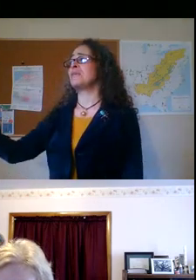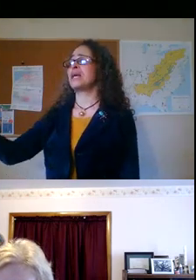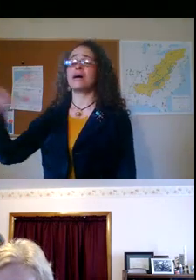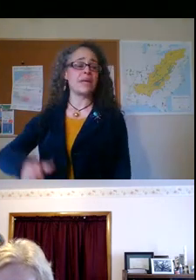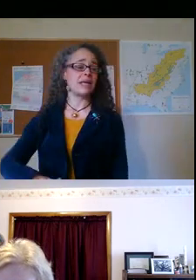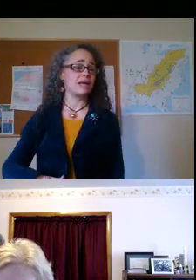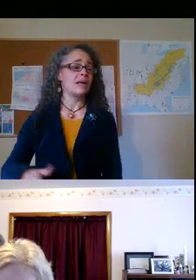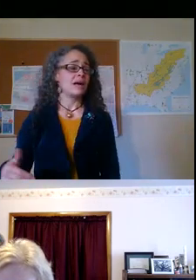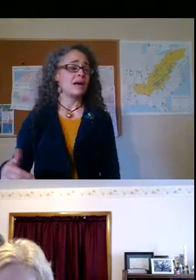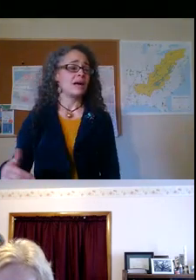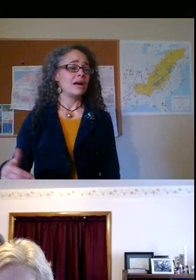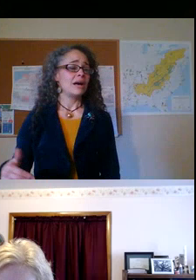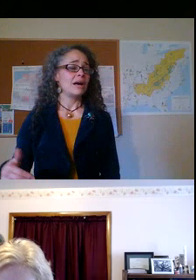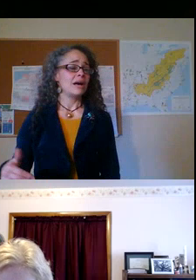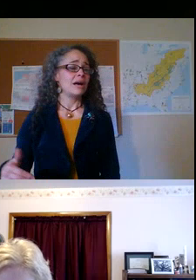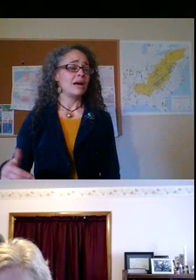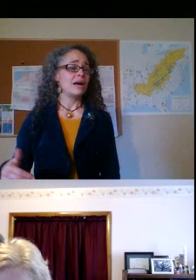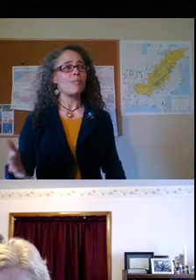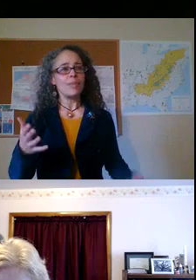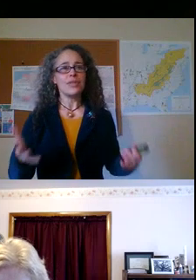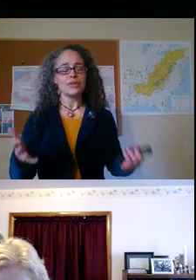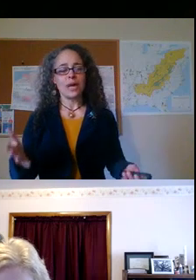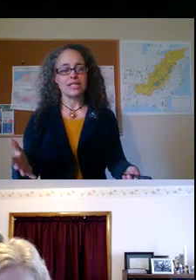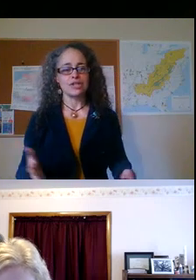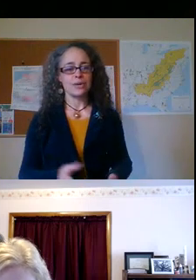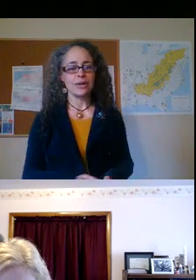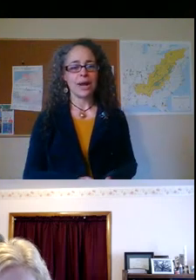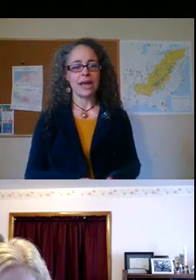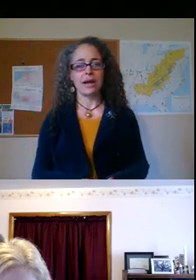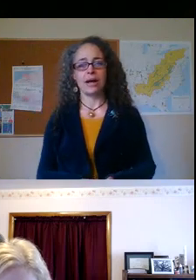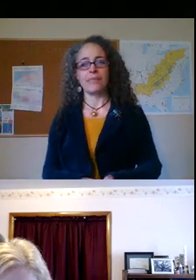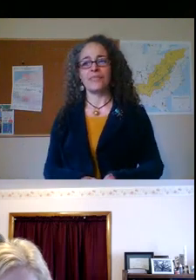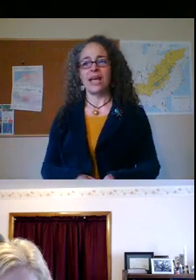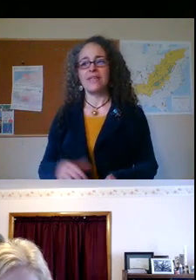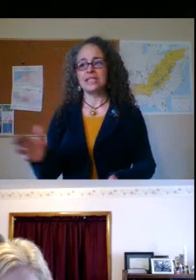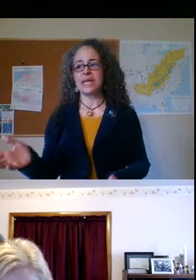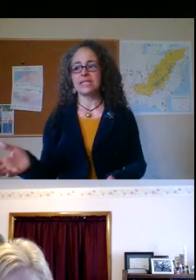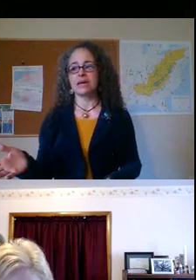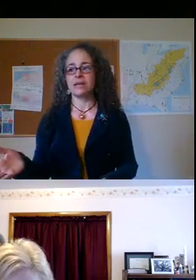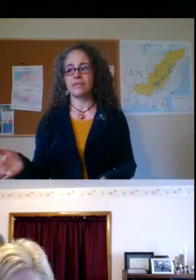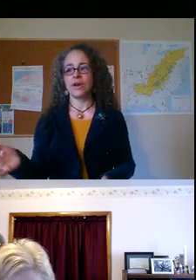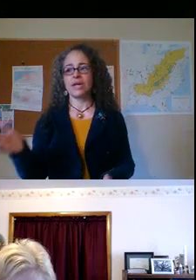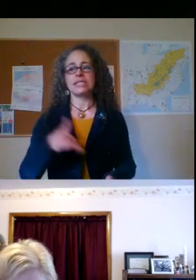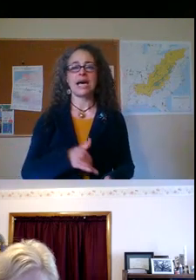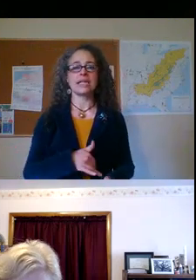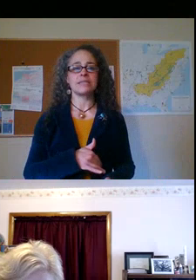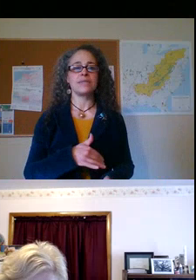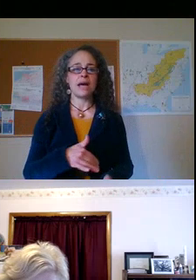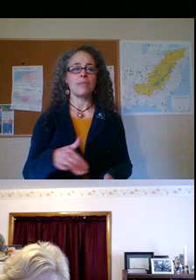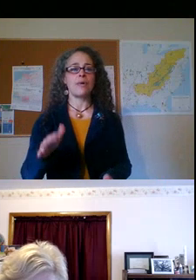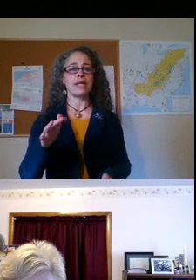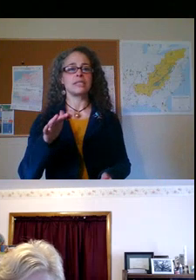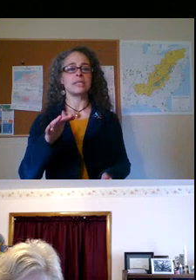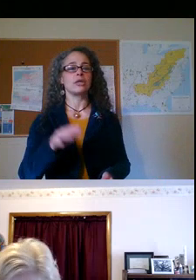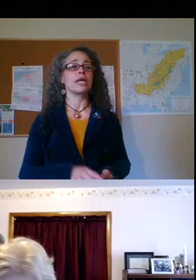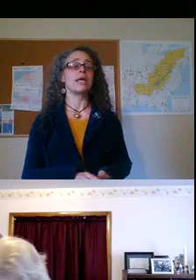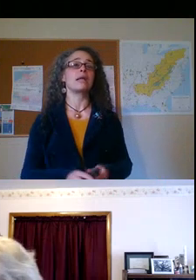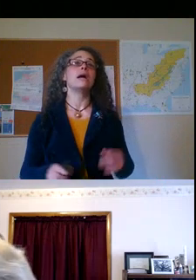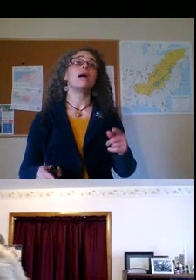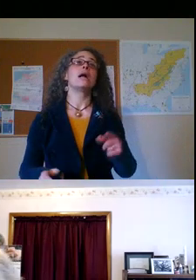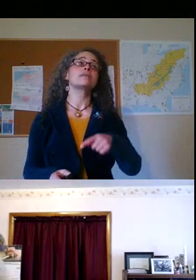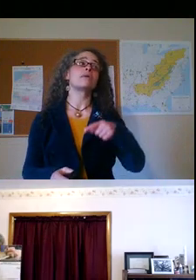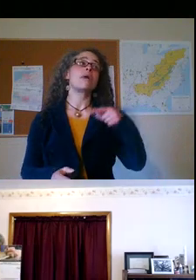much money might come in. But there's ways to do it, right? And that's based on various data points